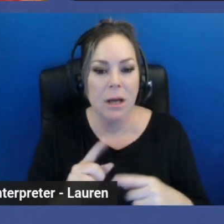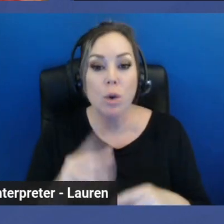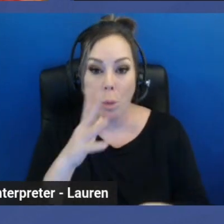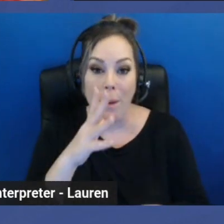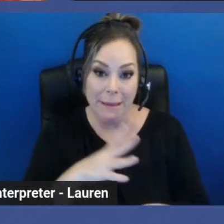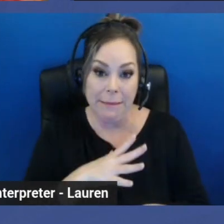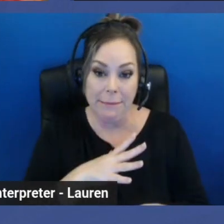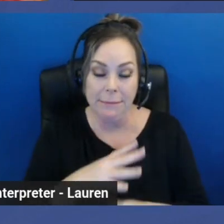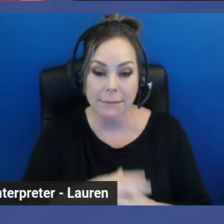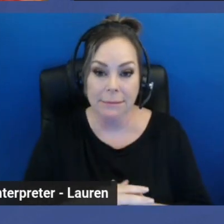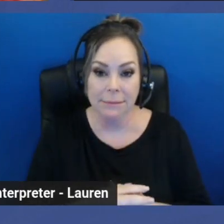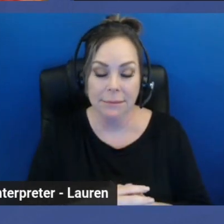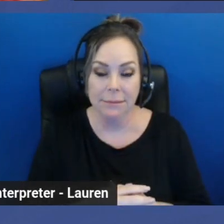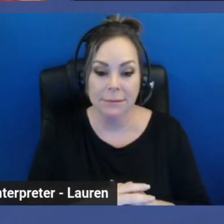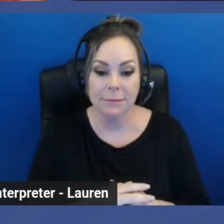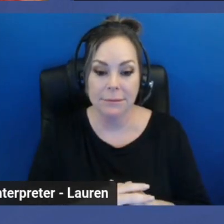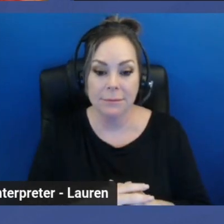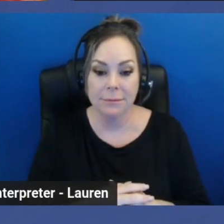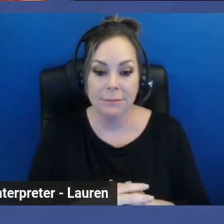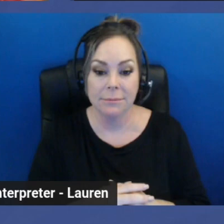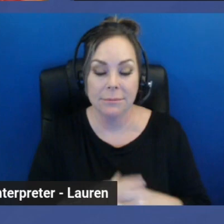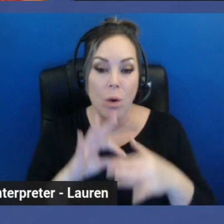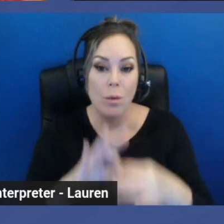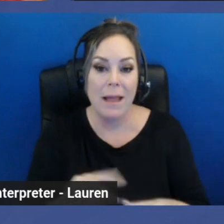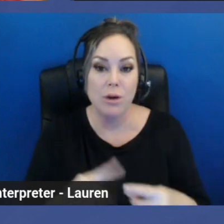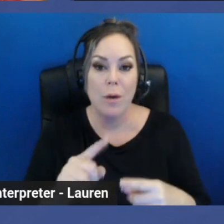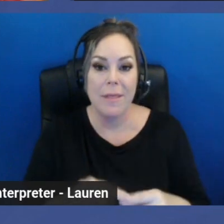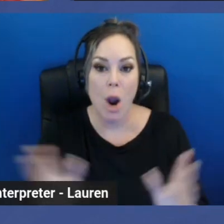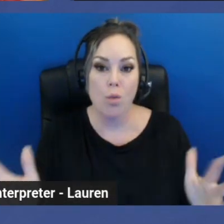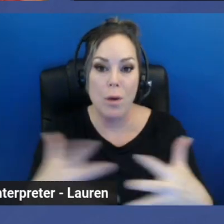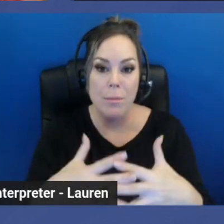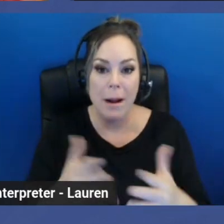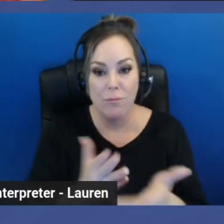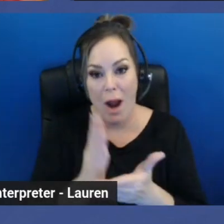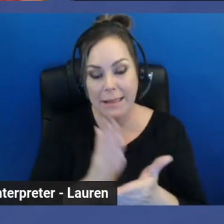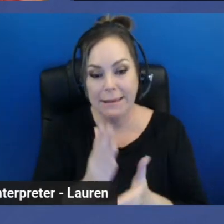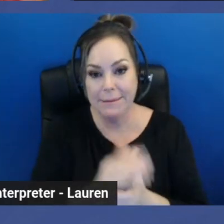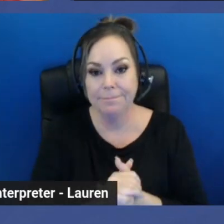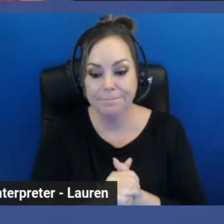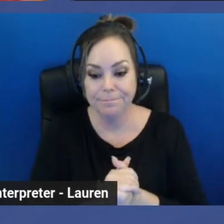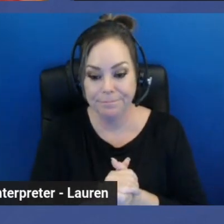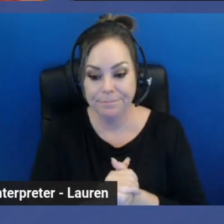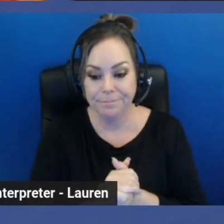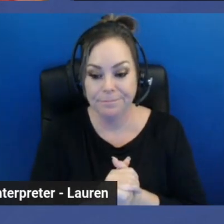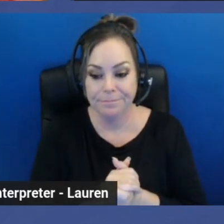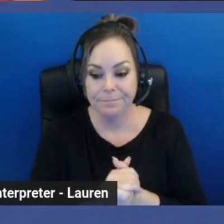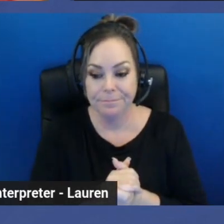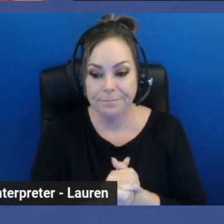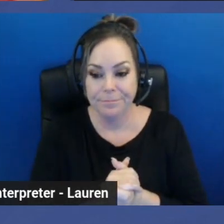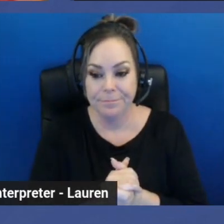women in regard to their reproductive rights.